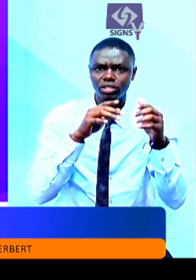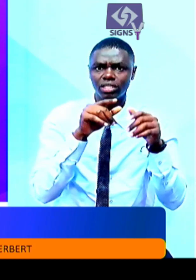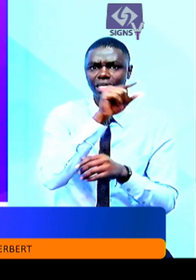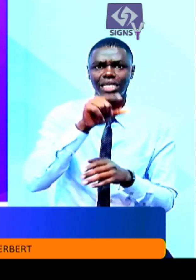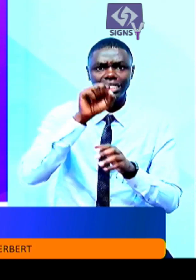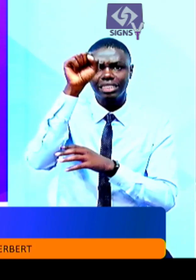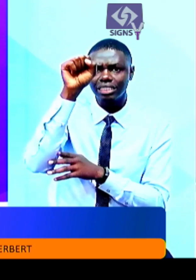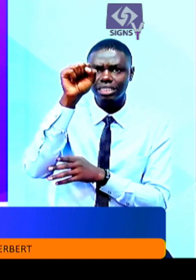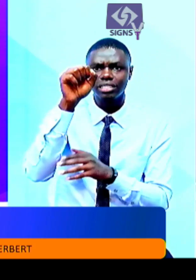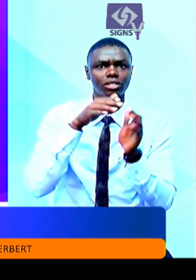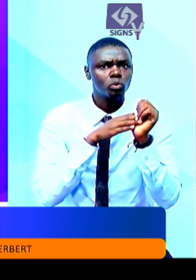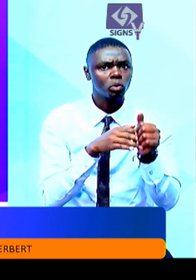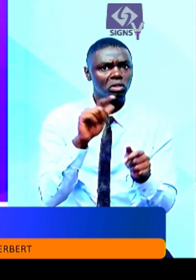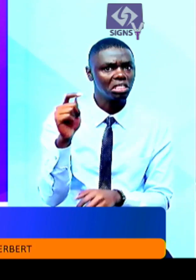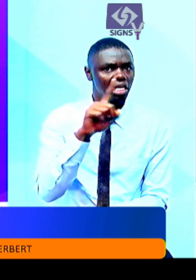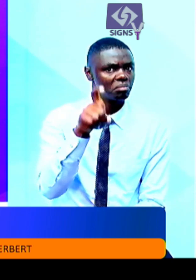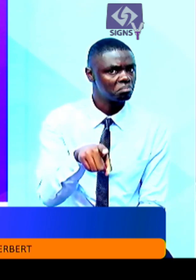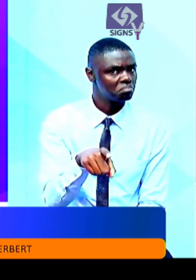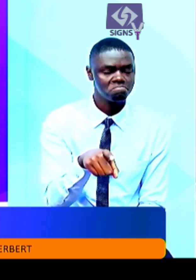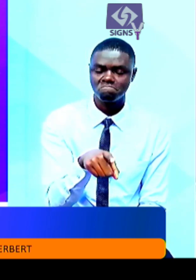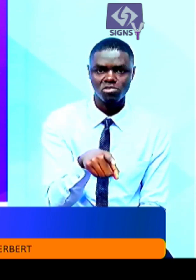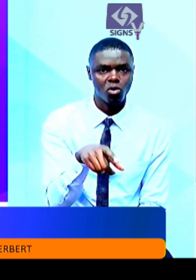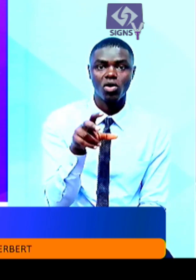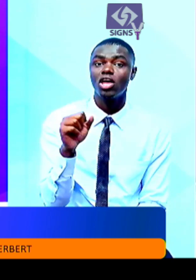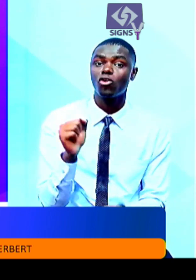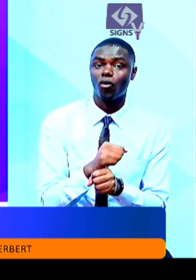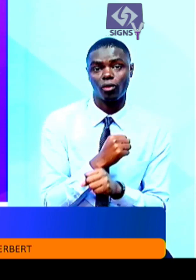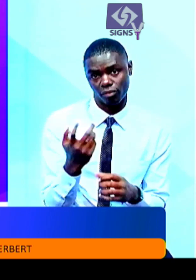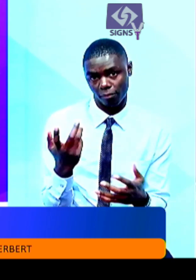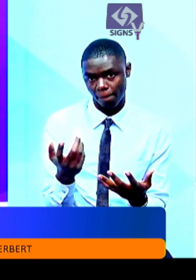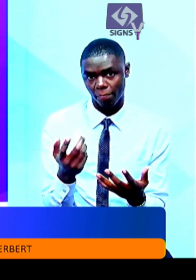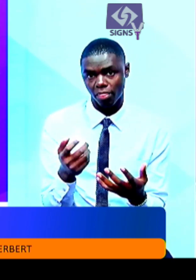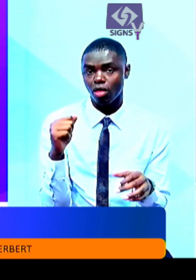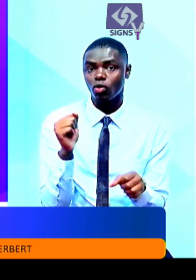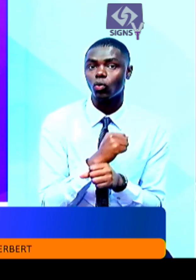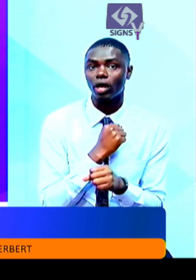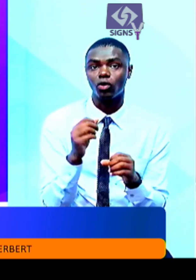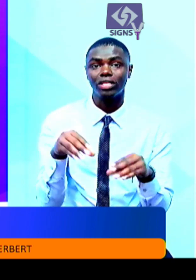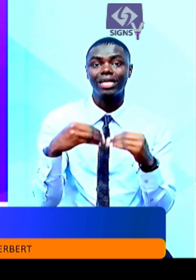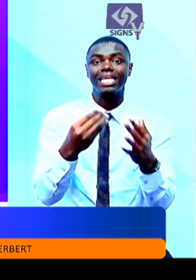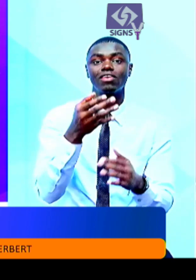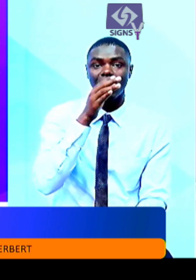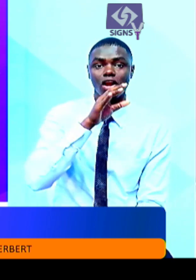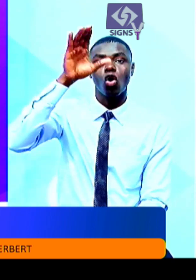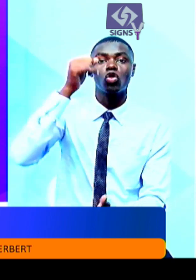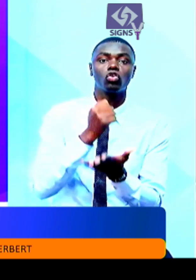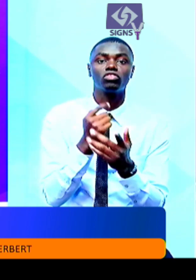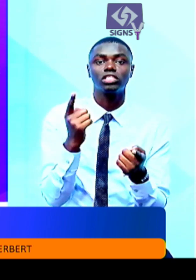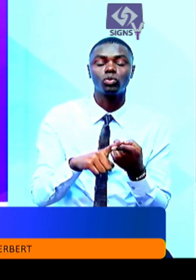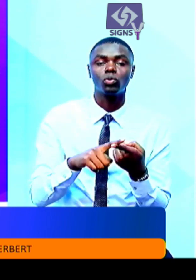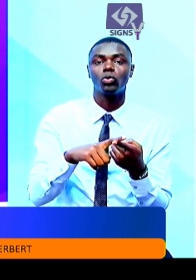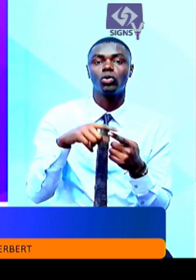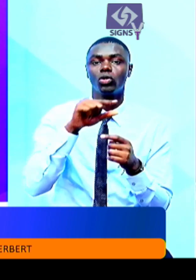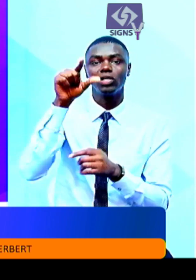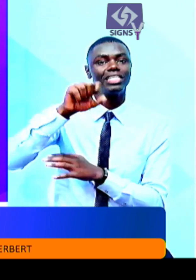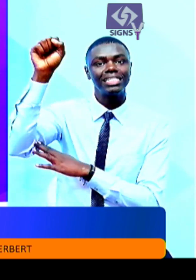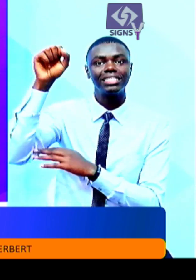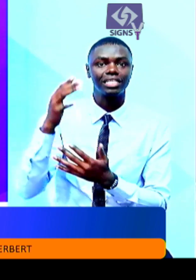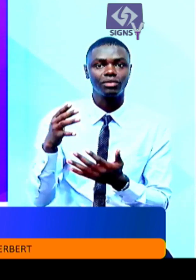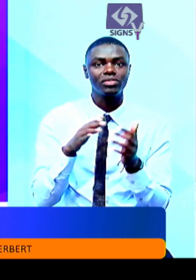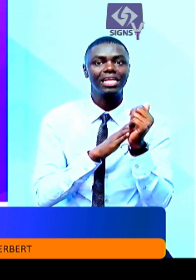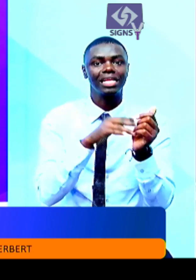Gen Zs are leading Kenya? No. Can you administer an oath of office to Gen Zs? No. Leaderless?